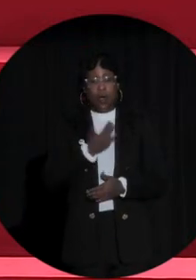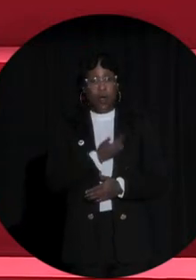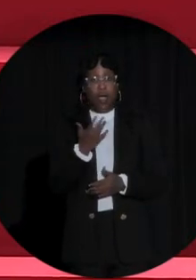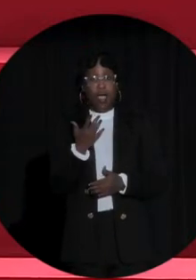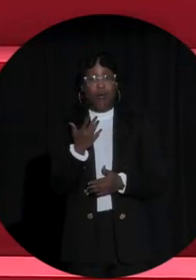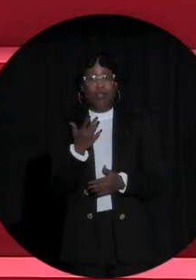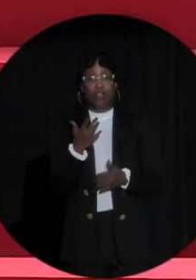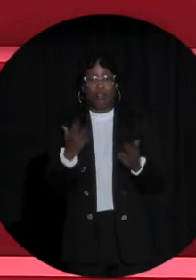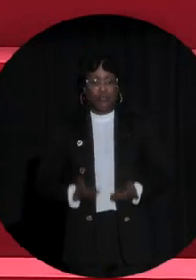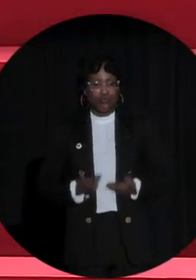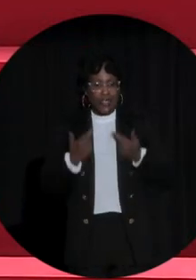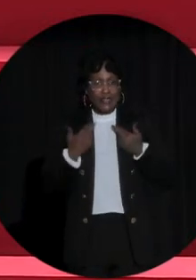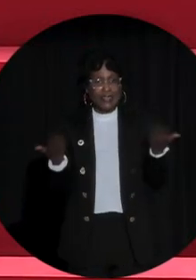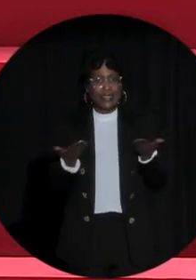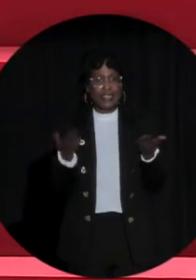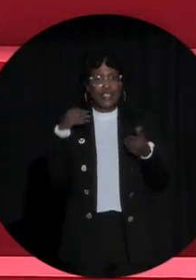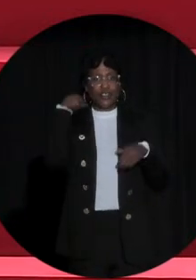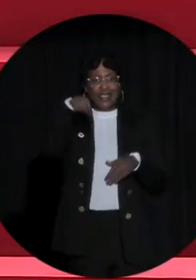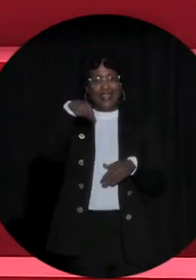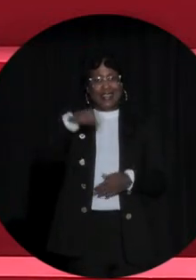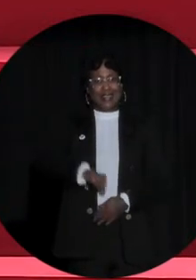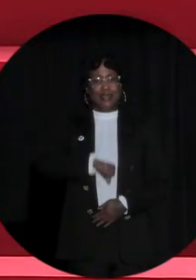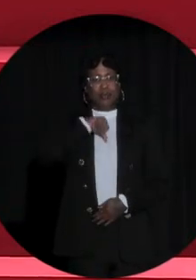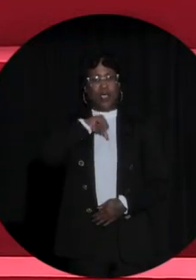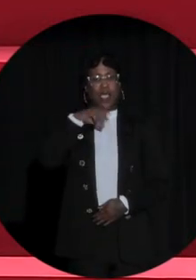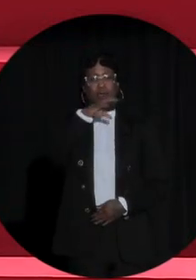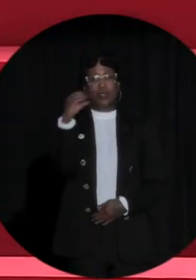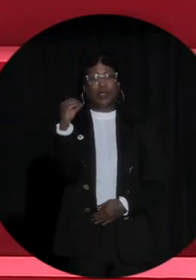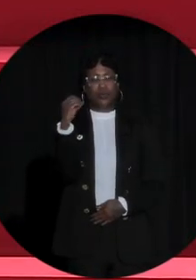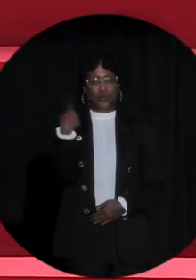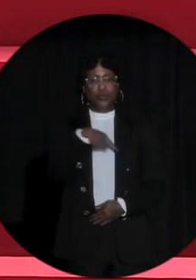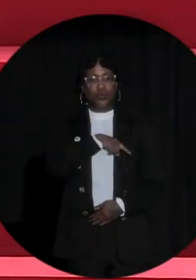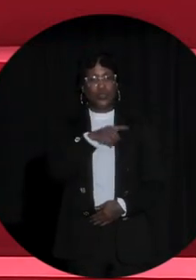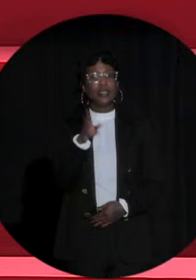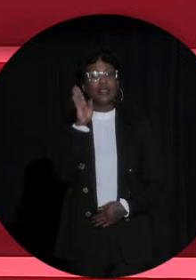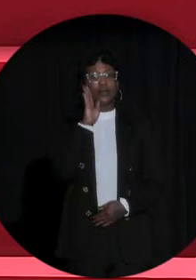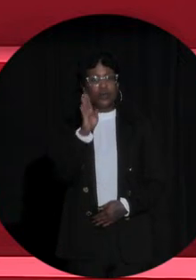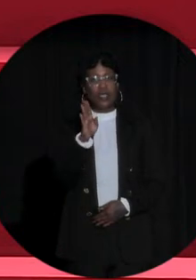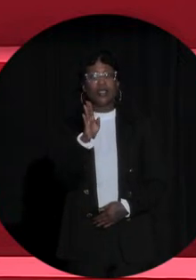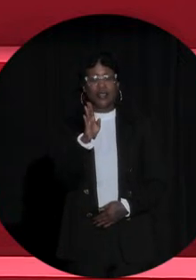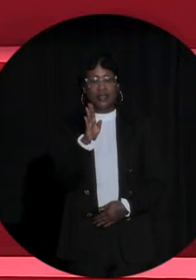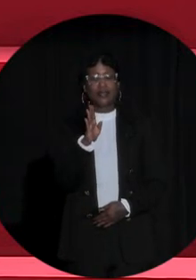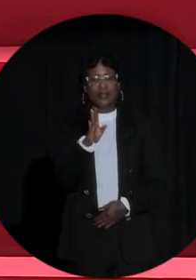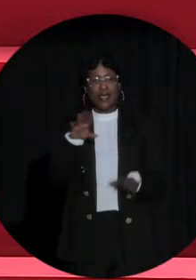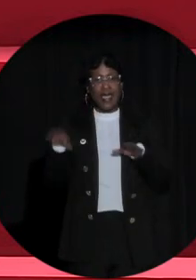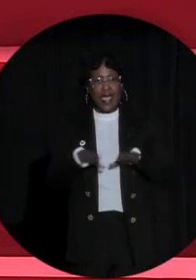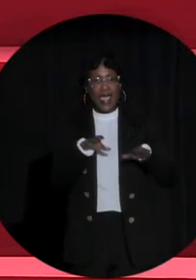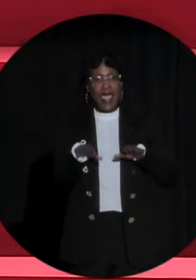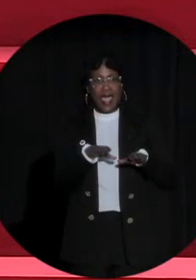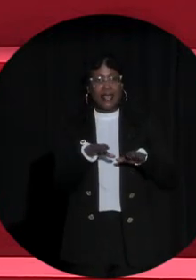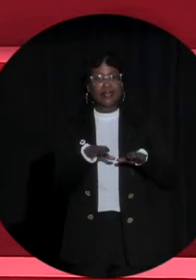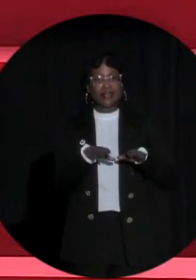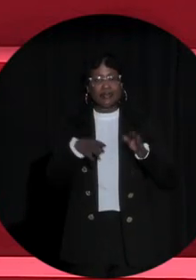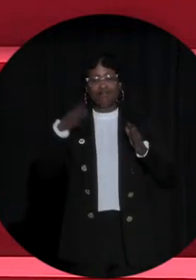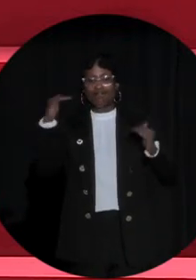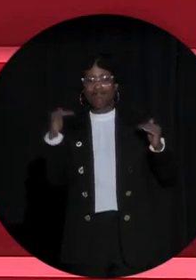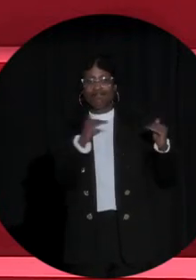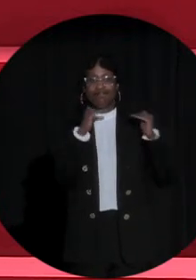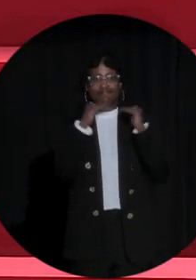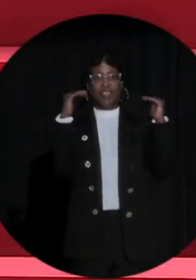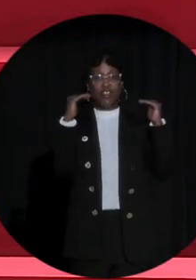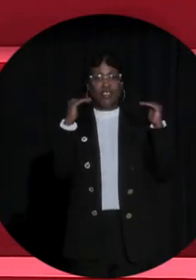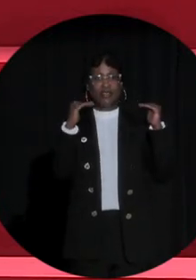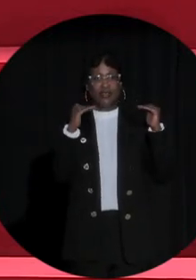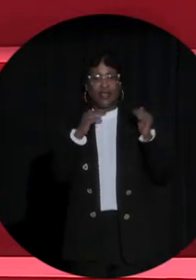county, that we may truly act justly, that we may